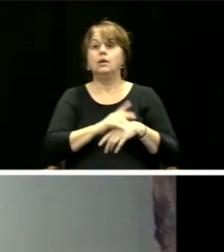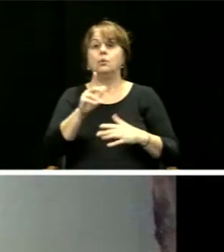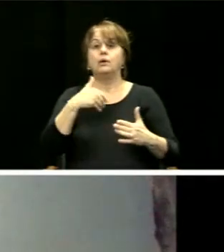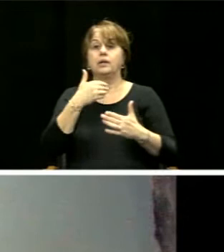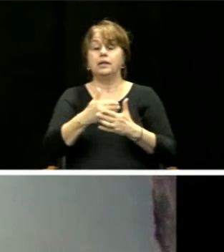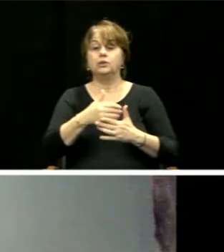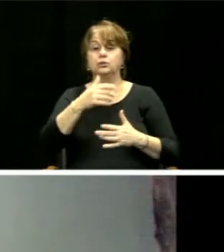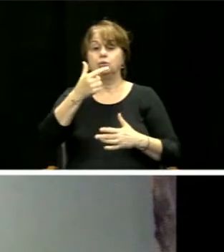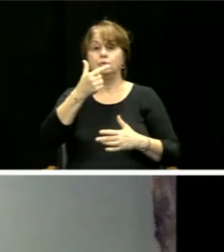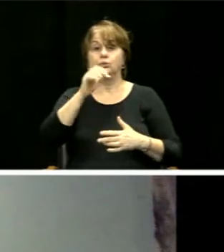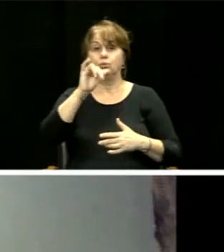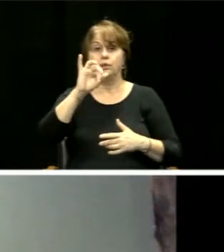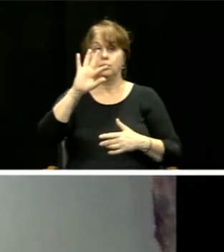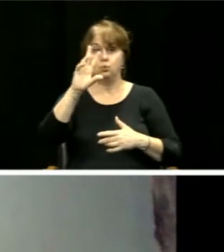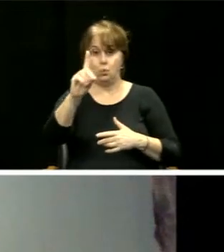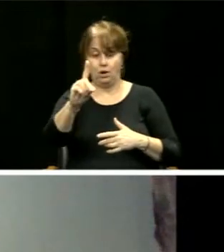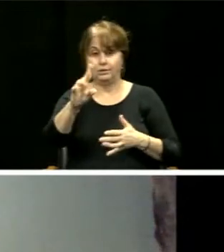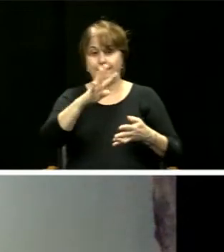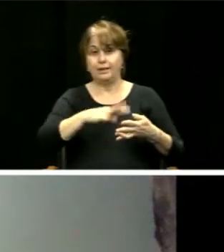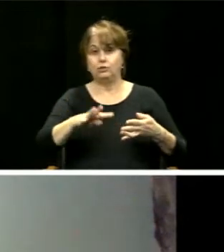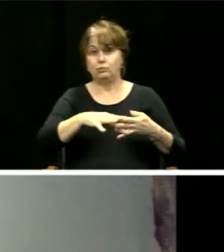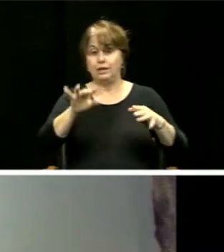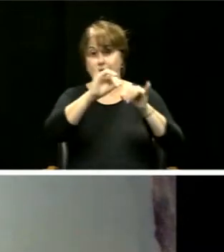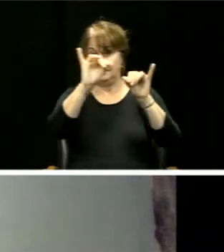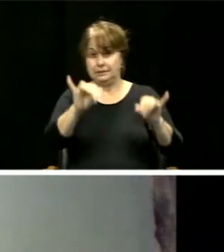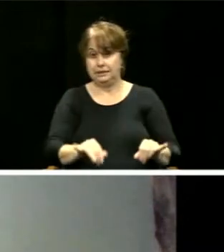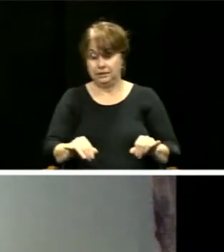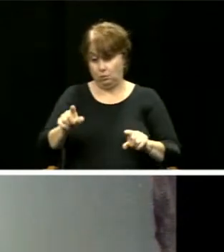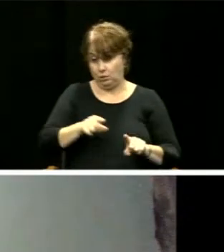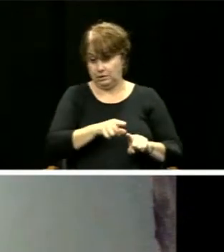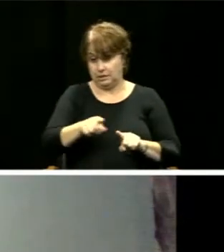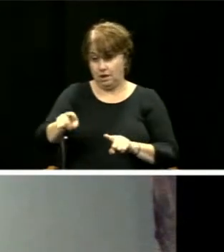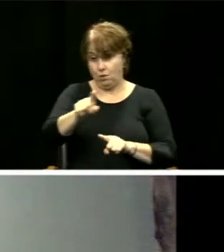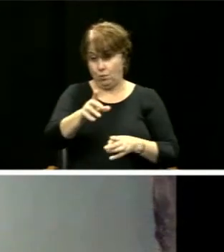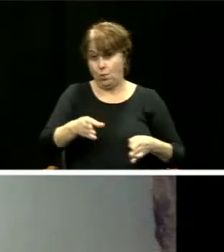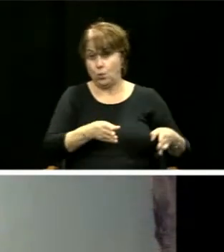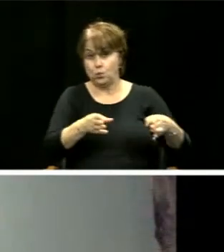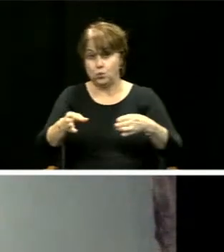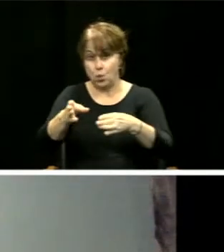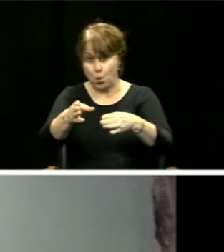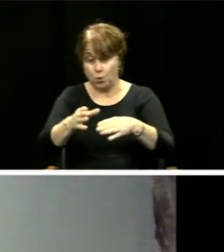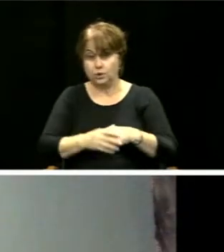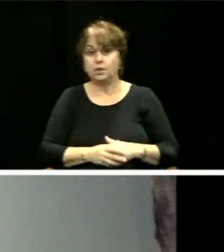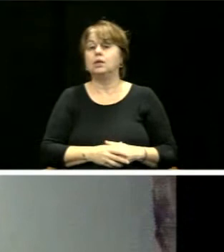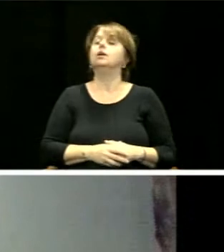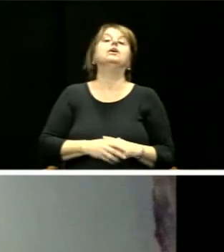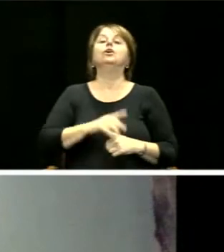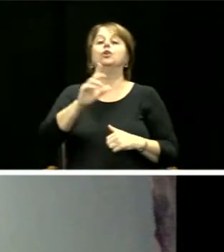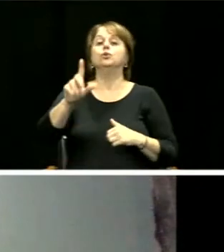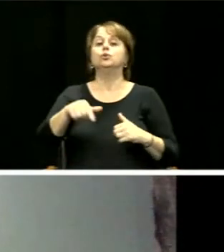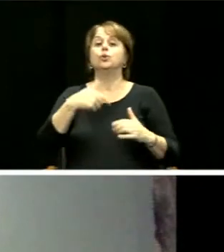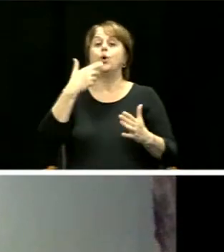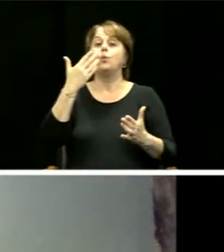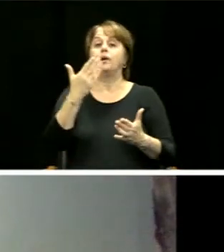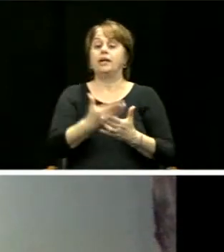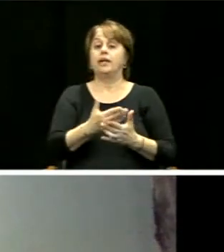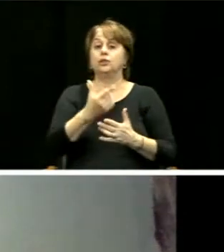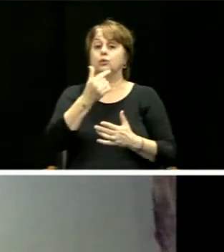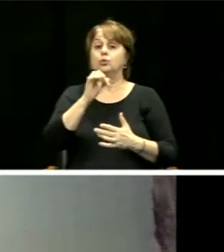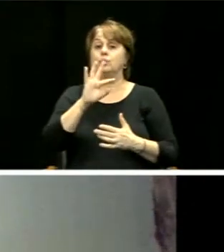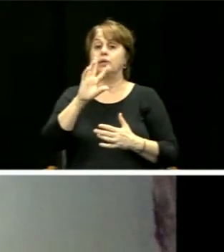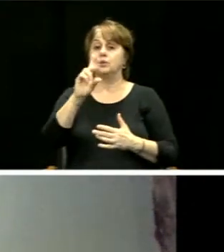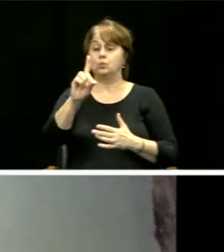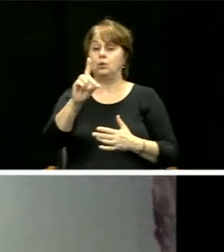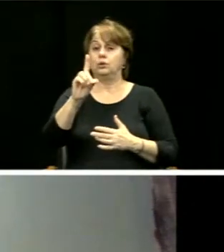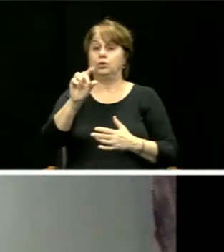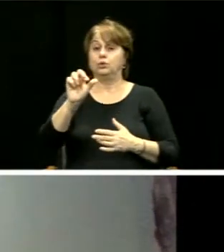Griswold, because the drainage system comes down that road, and once it gets towards like Griswold Drive, it actually